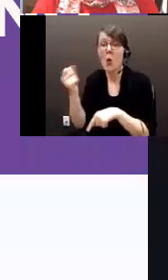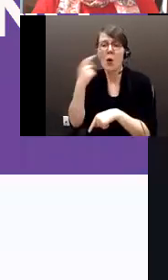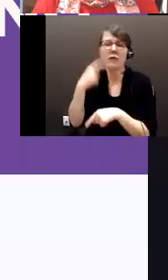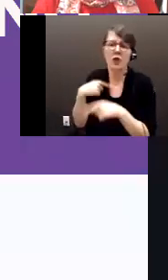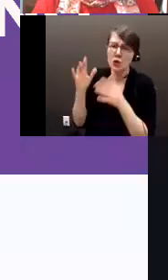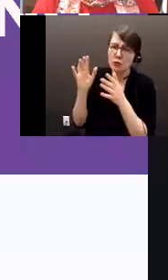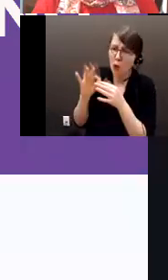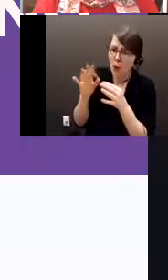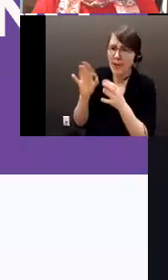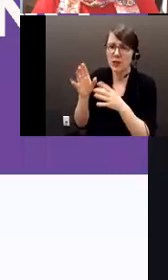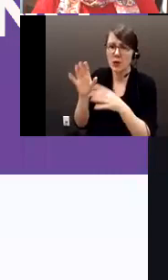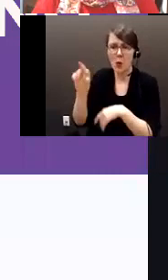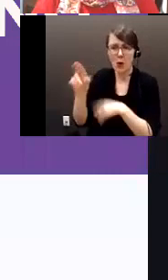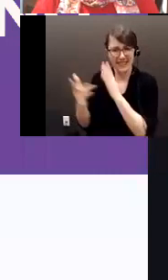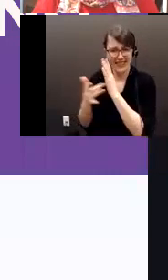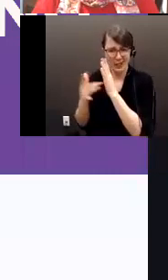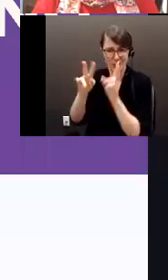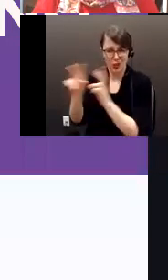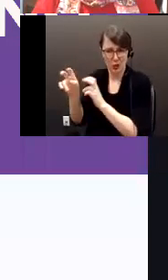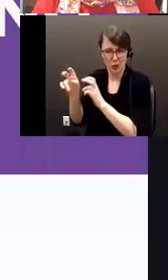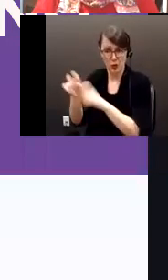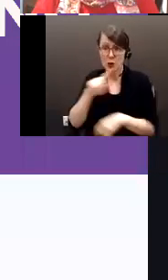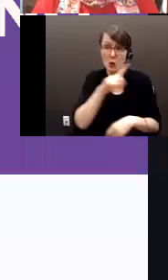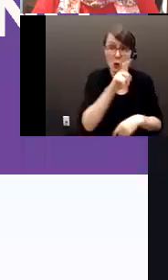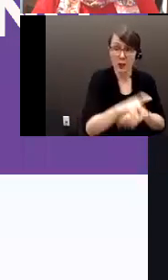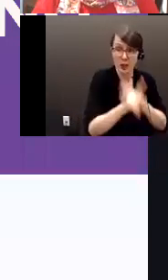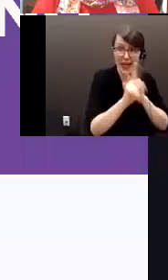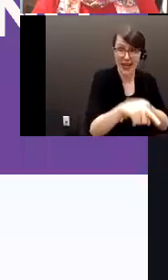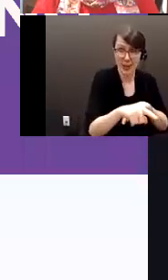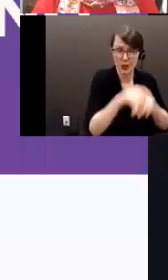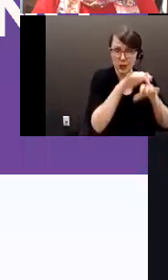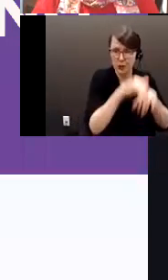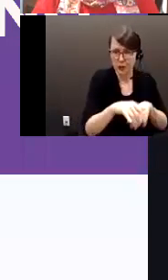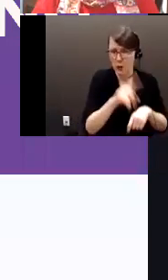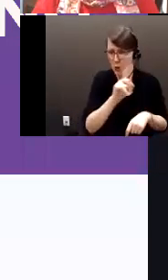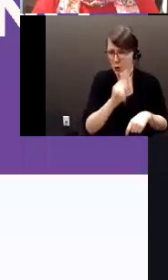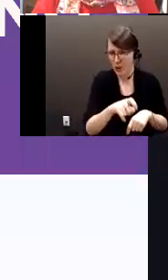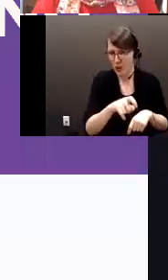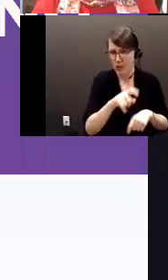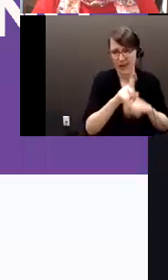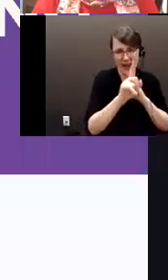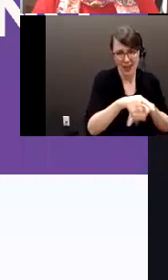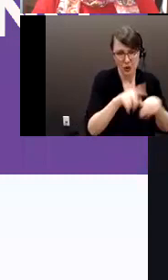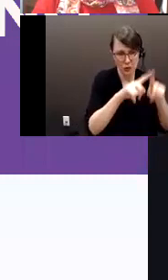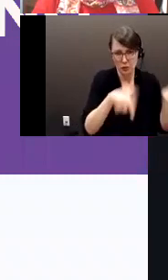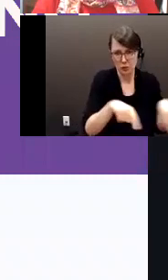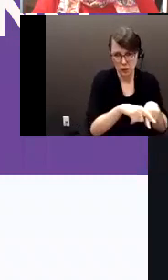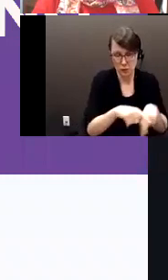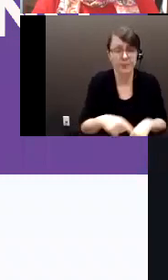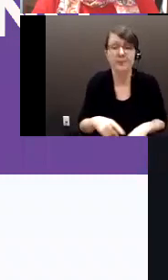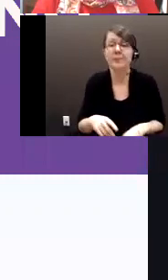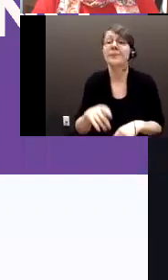webinar. And of course, at the end of the webinar, we encourage you to fill out our evaluation. We're always looking for new